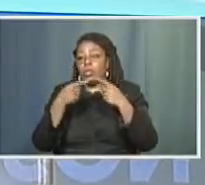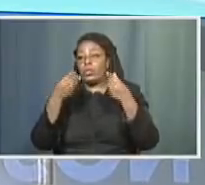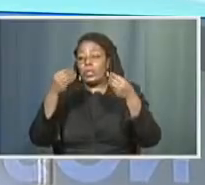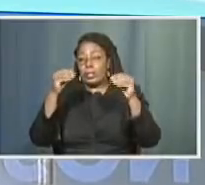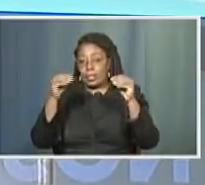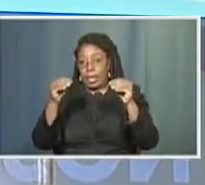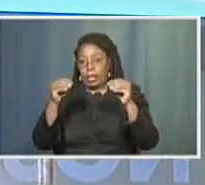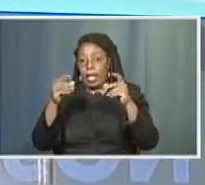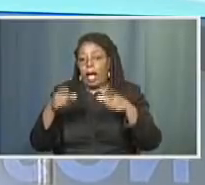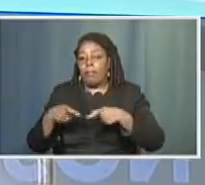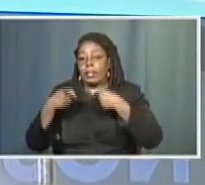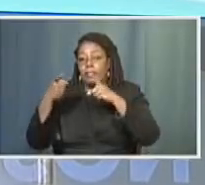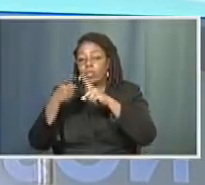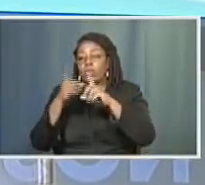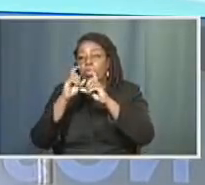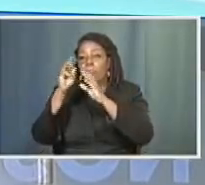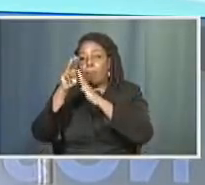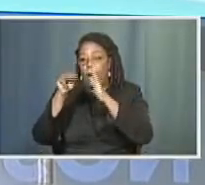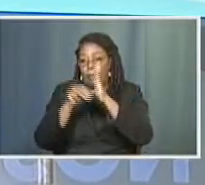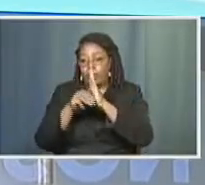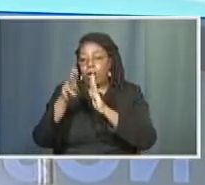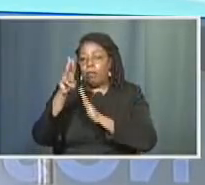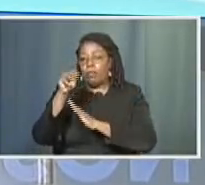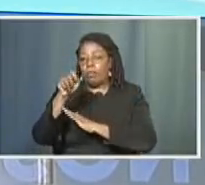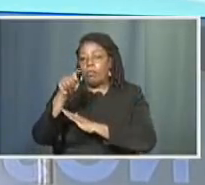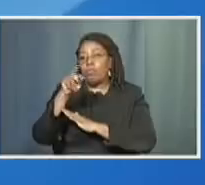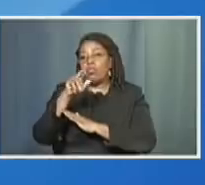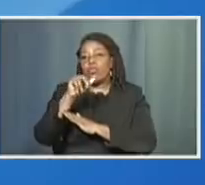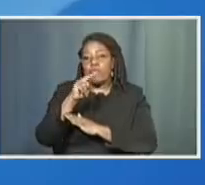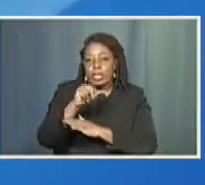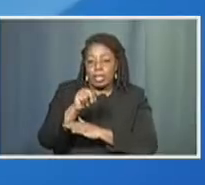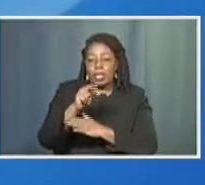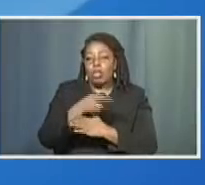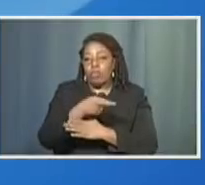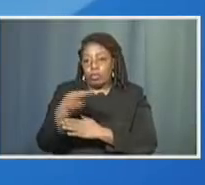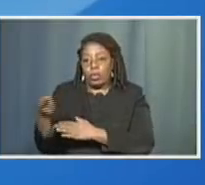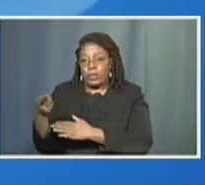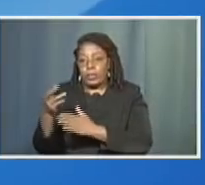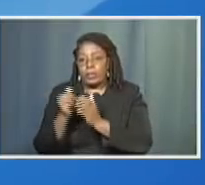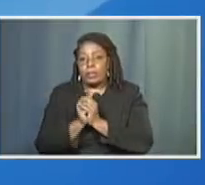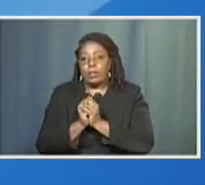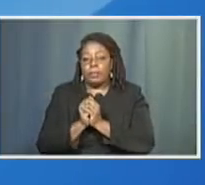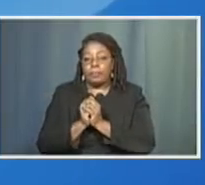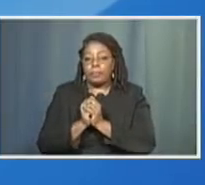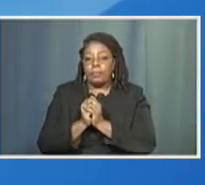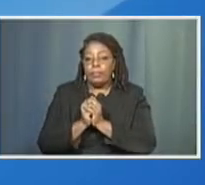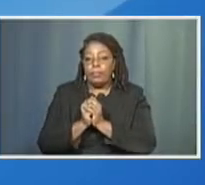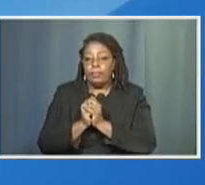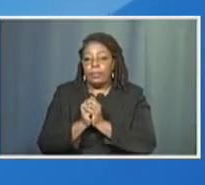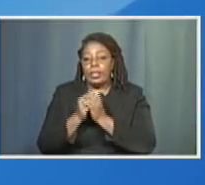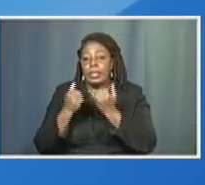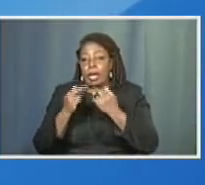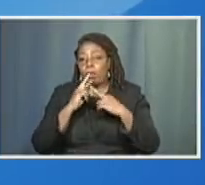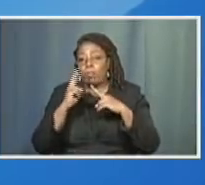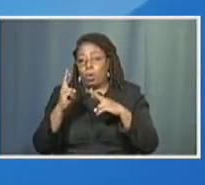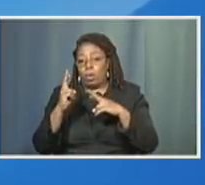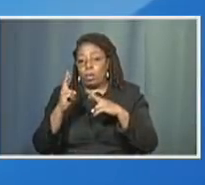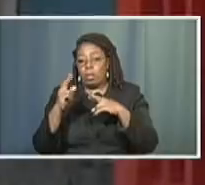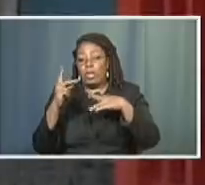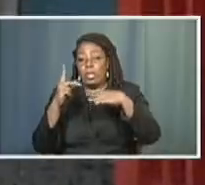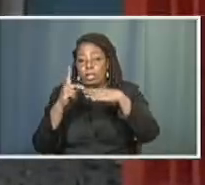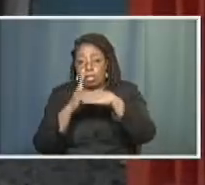to be made to the Department of Marine Resources. A bright spot for Porter's Key dock